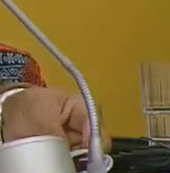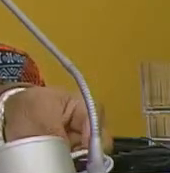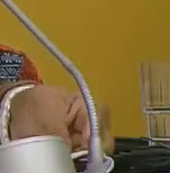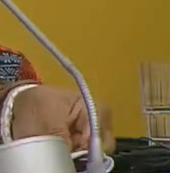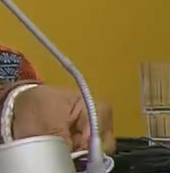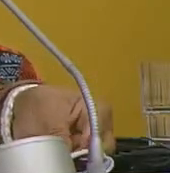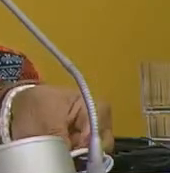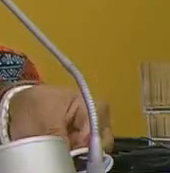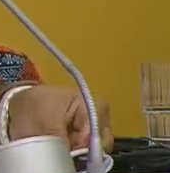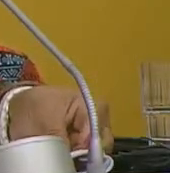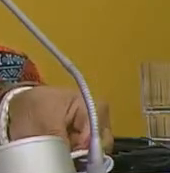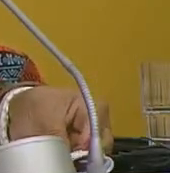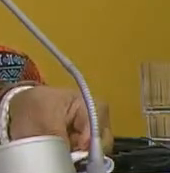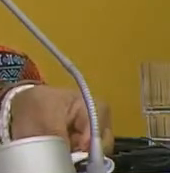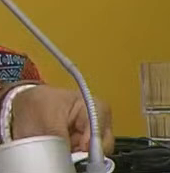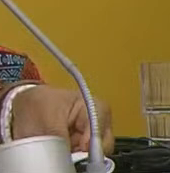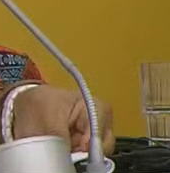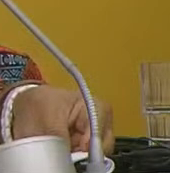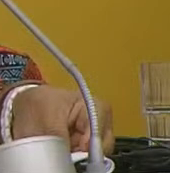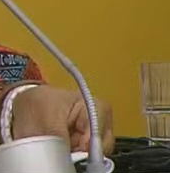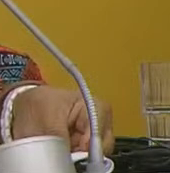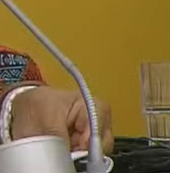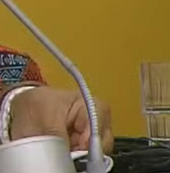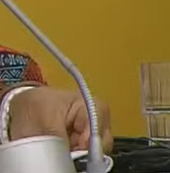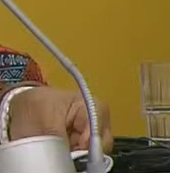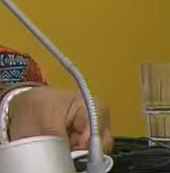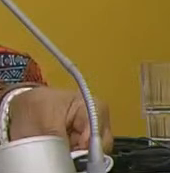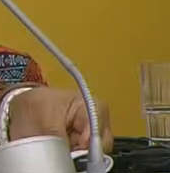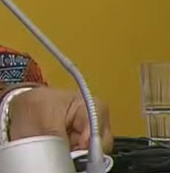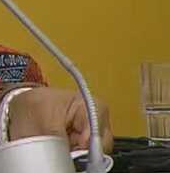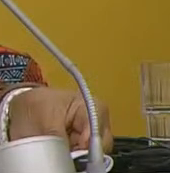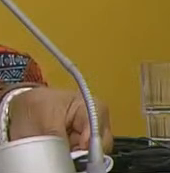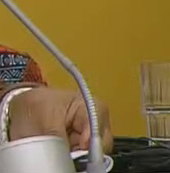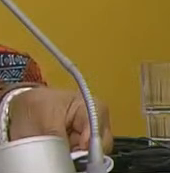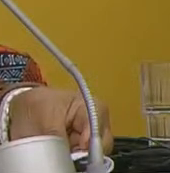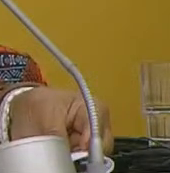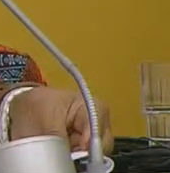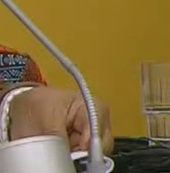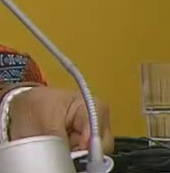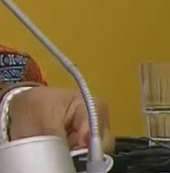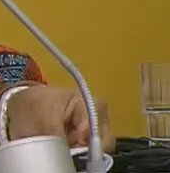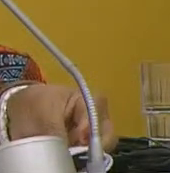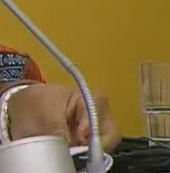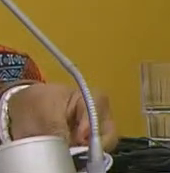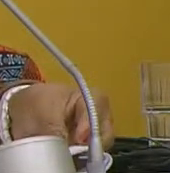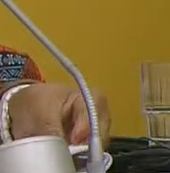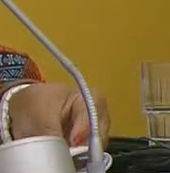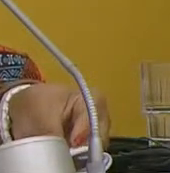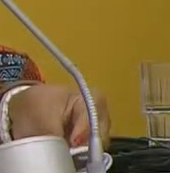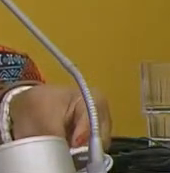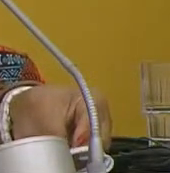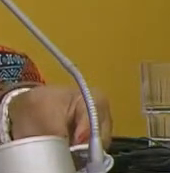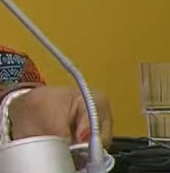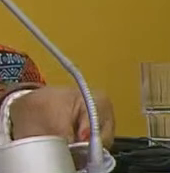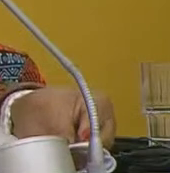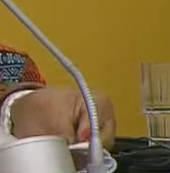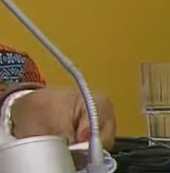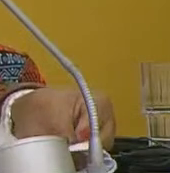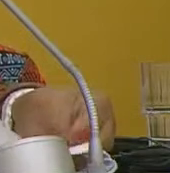under discussion, then you find time to do so. For now, it is not a point of order. I'm